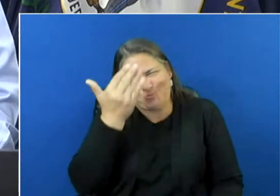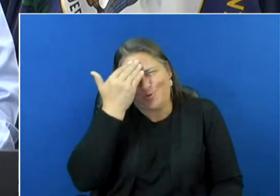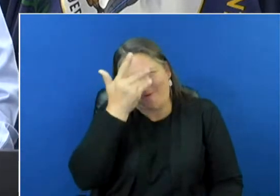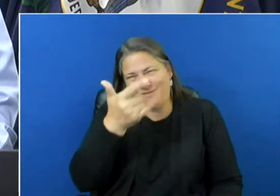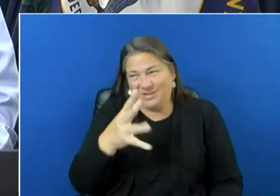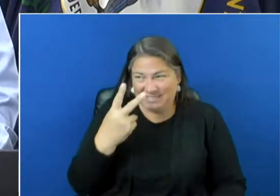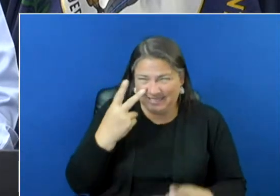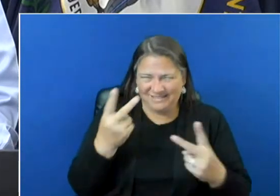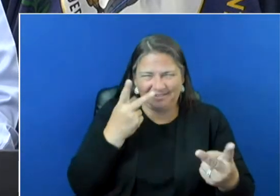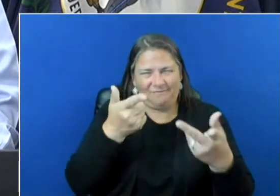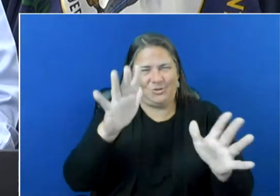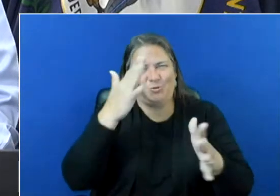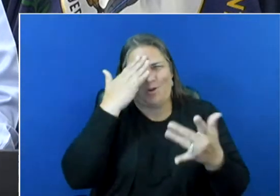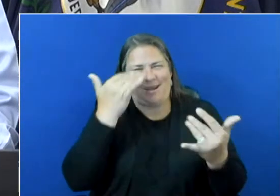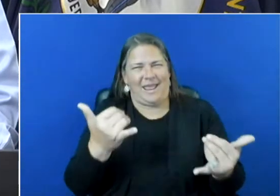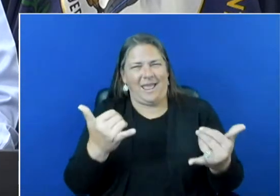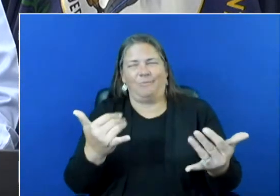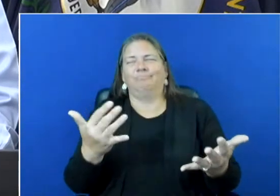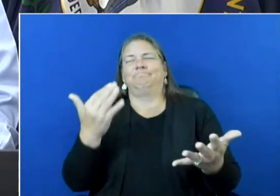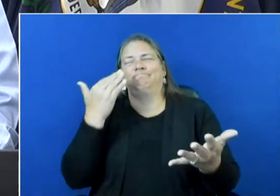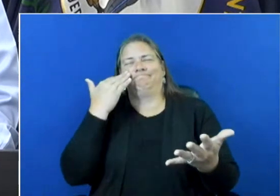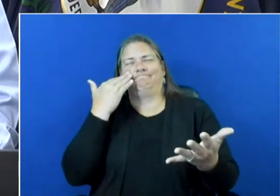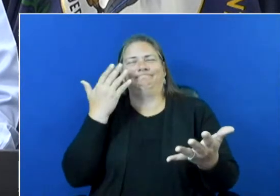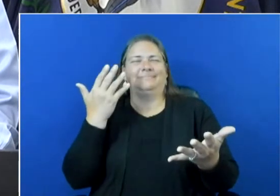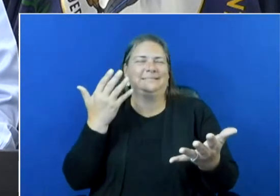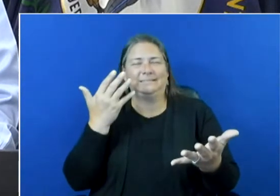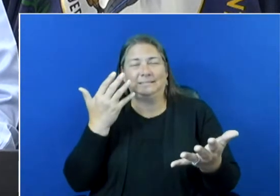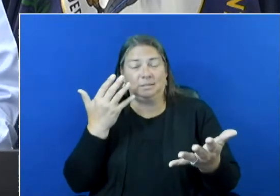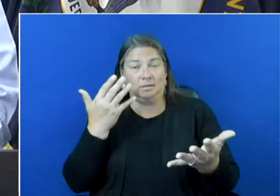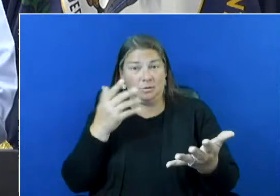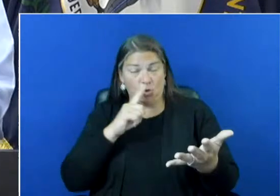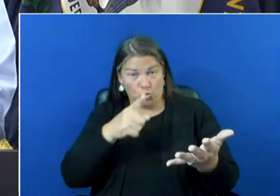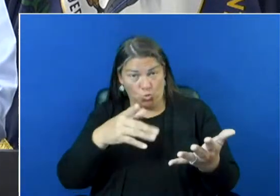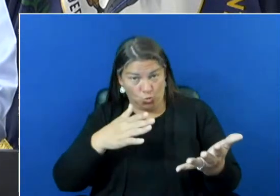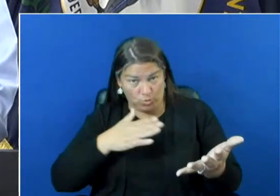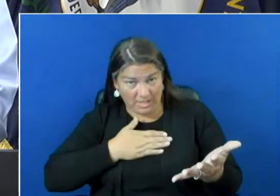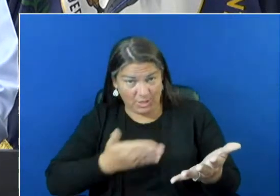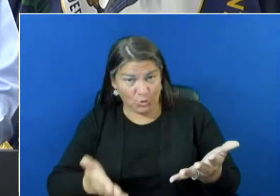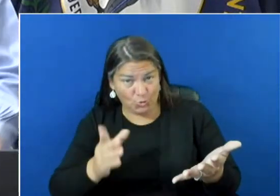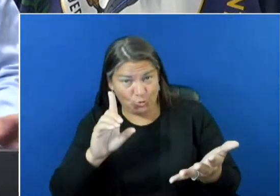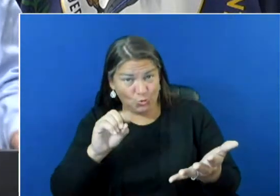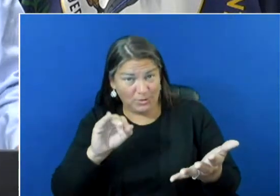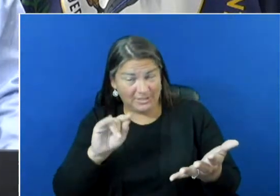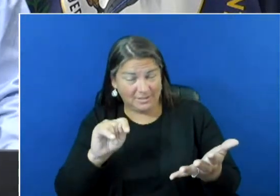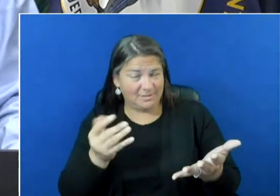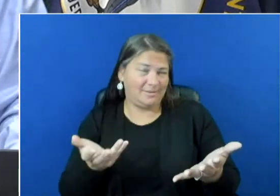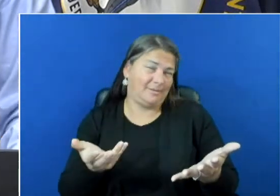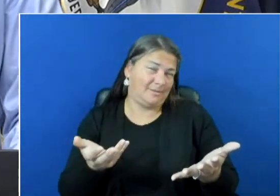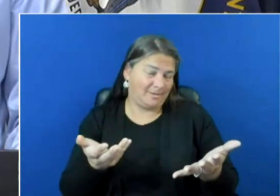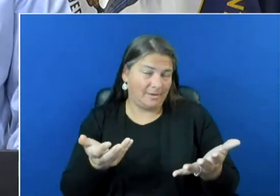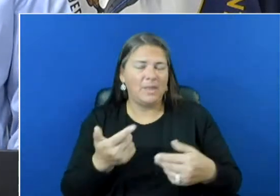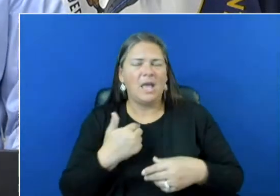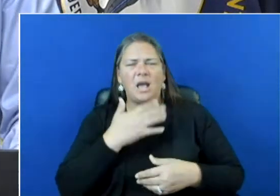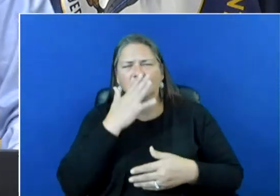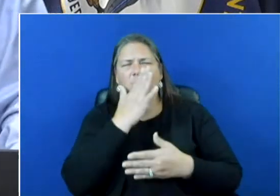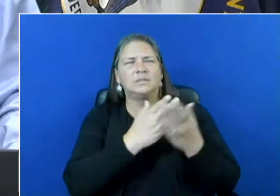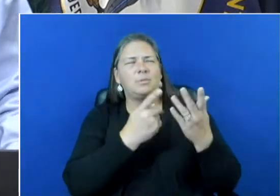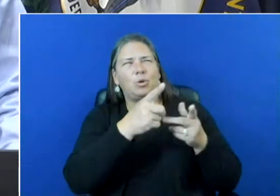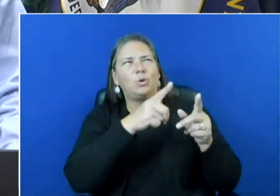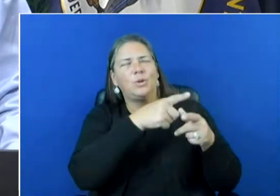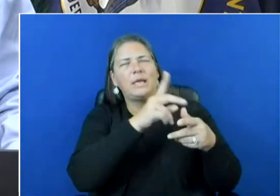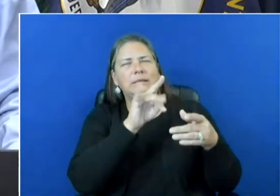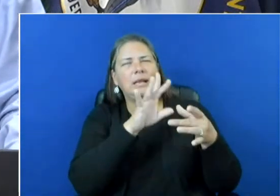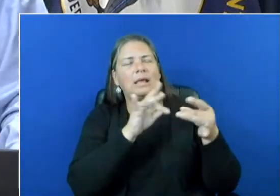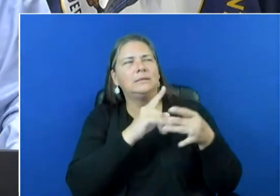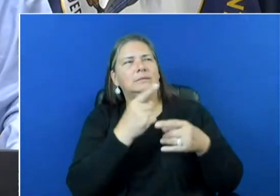know how to mitigate it. The question is, are they willing to? You know, I saw at least one quote of somebody saying, well, yeah,